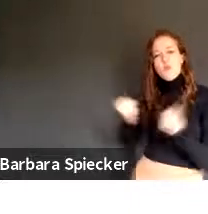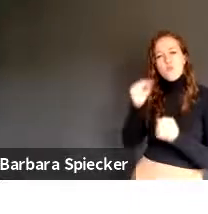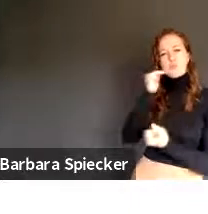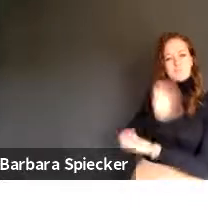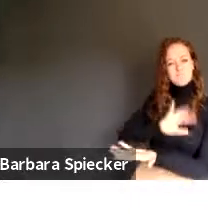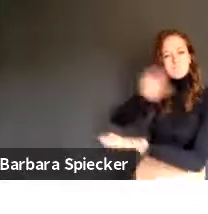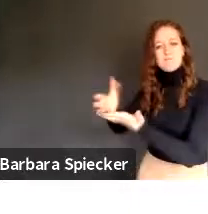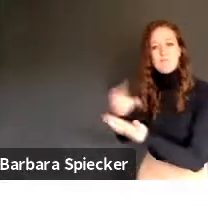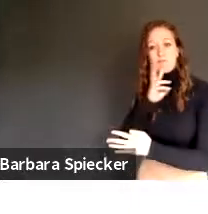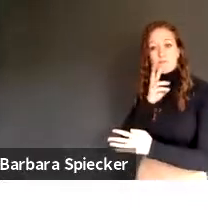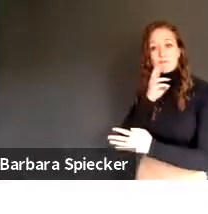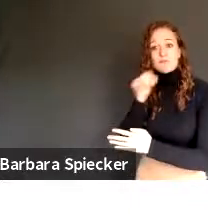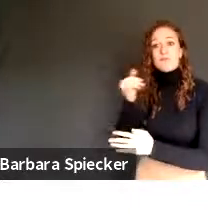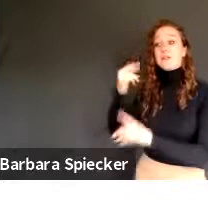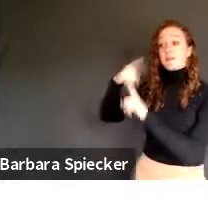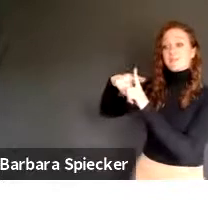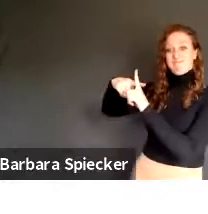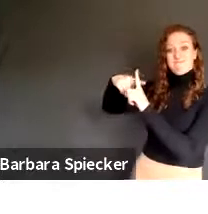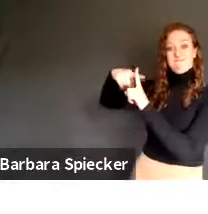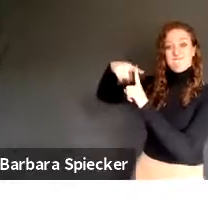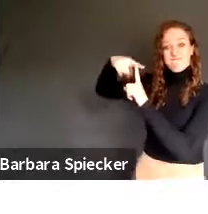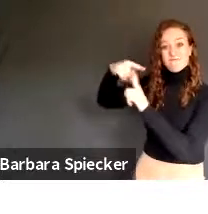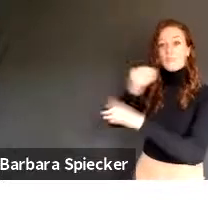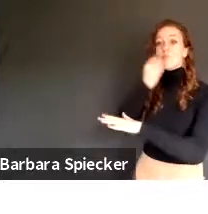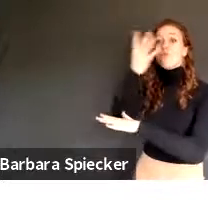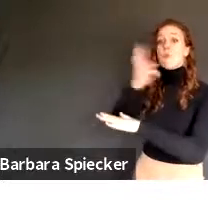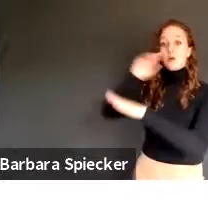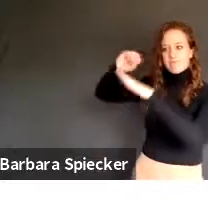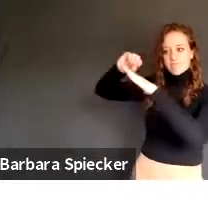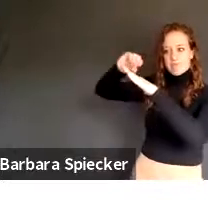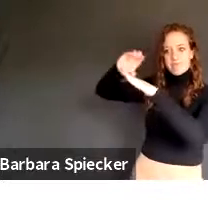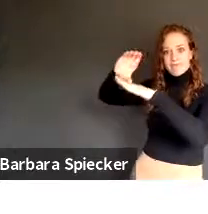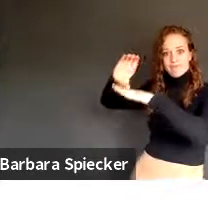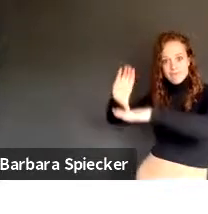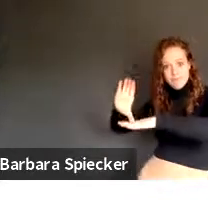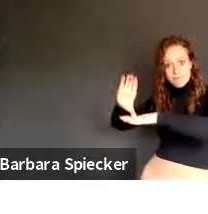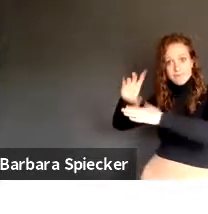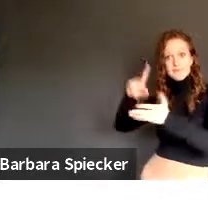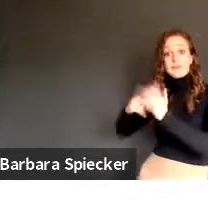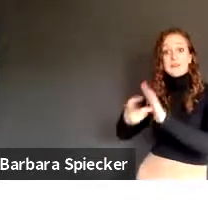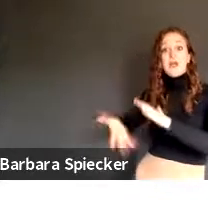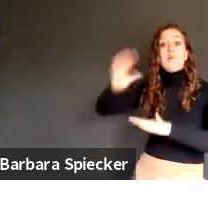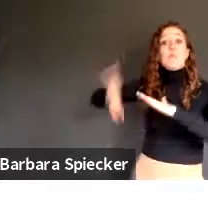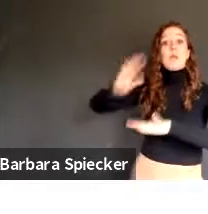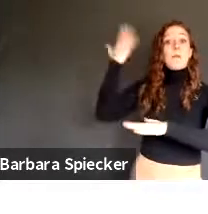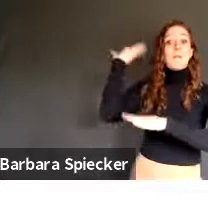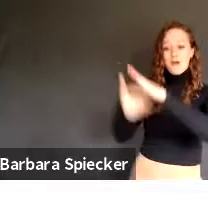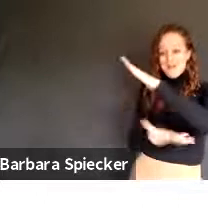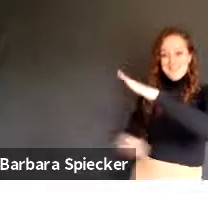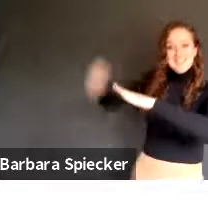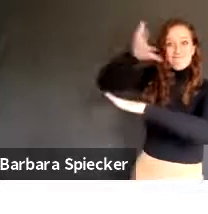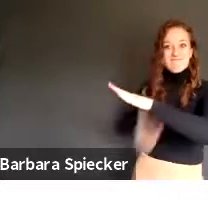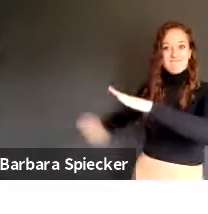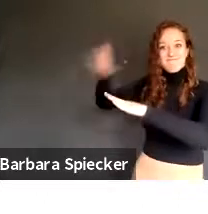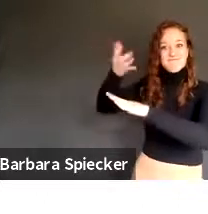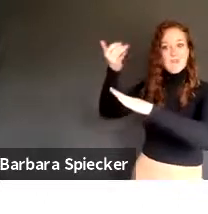enhance thermal stratification in the ocean, deepen the thermocline, and then subsequently reduce, or prevent rather, the cool and nutrient-rich waters